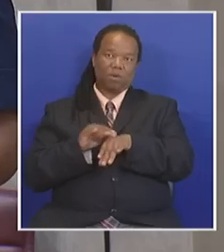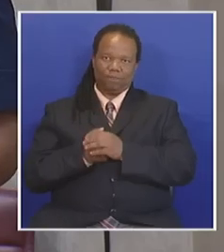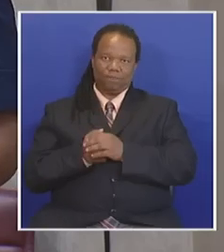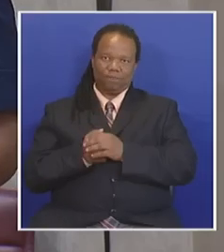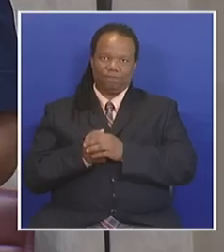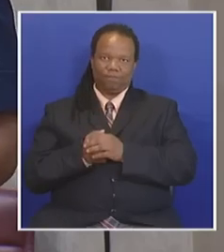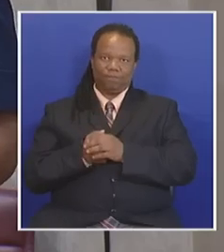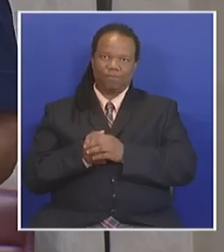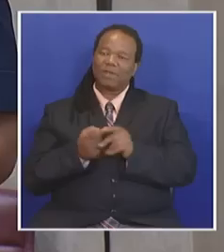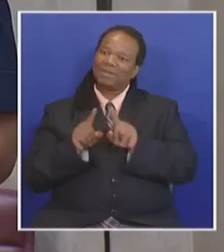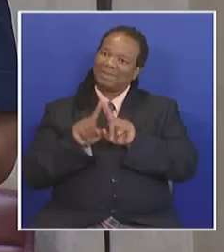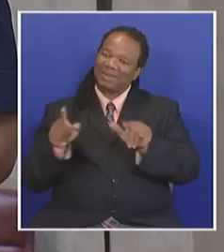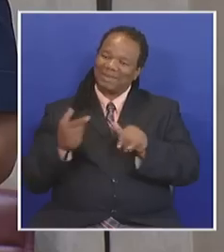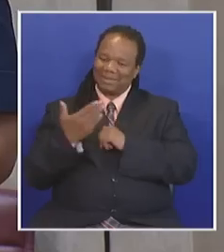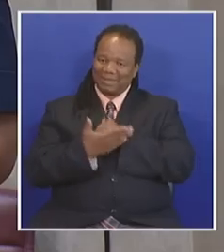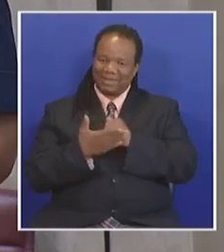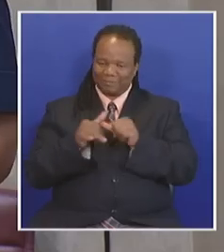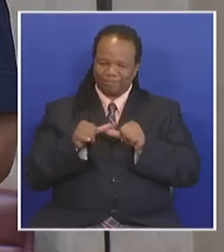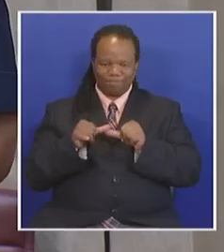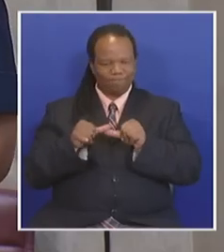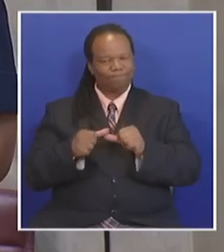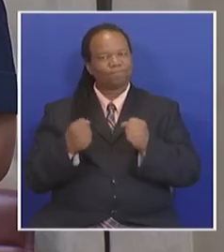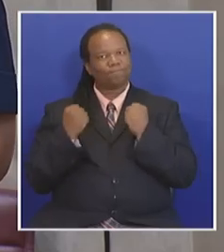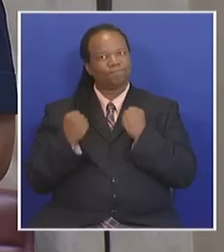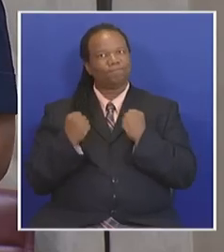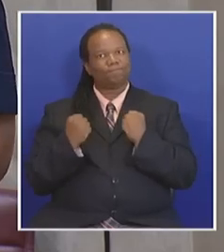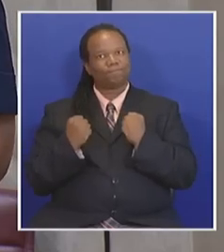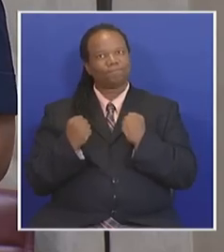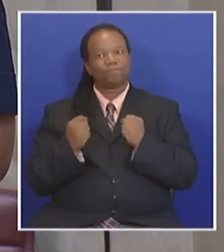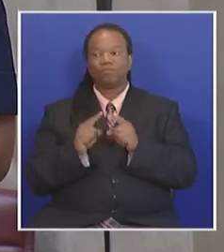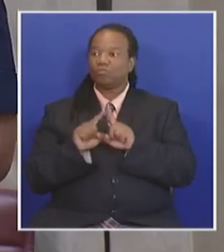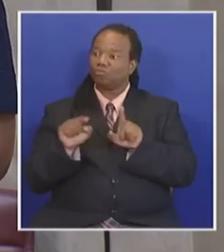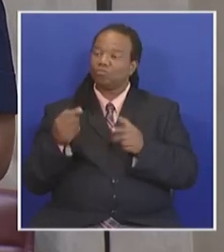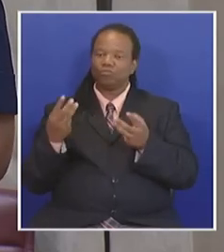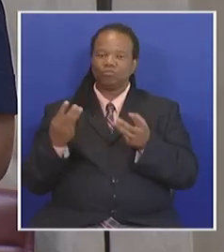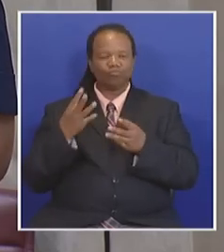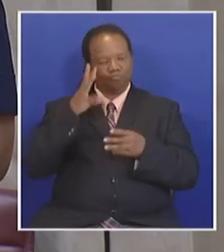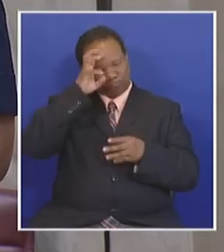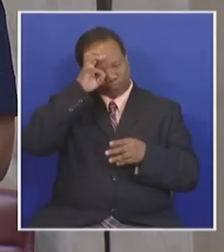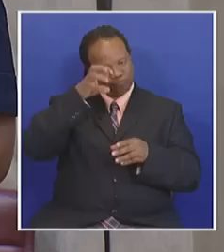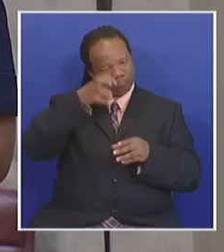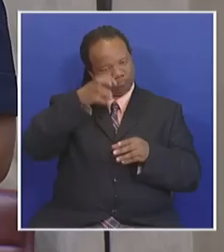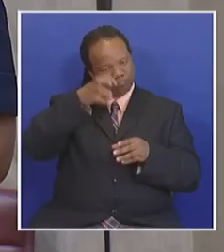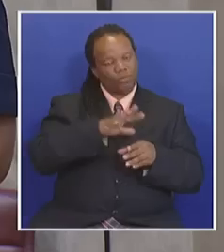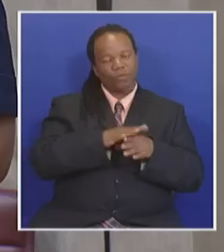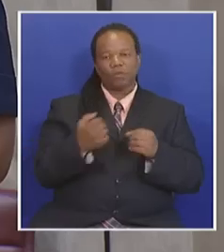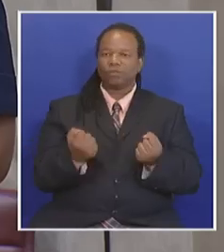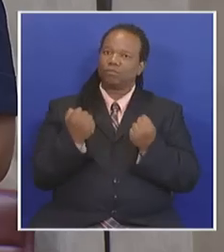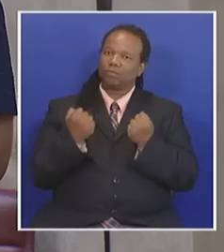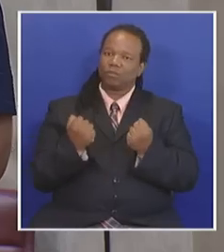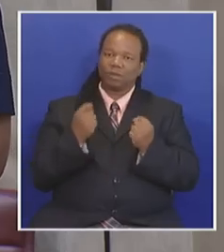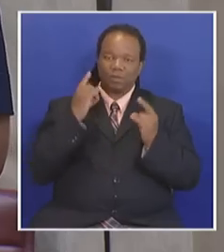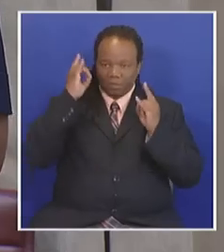solid, stable country, great people endowed with the most precious mineral resources. We are resilient, creative, and